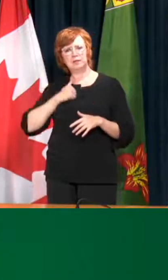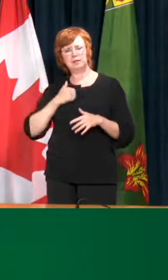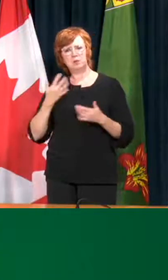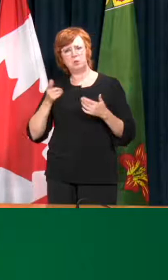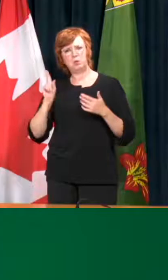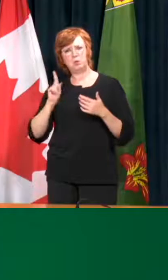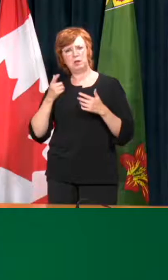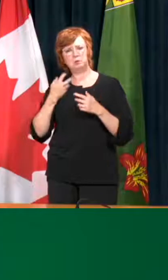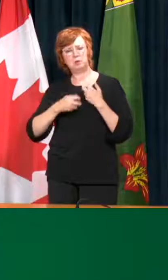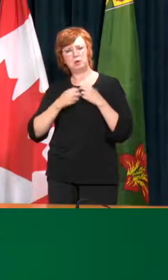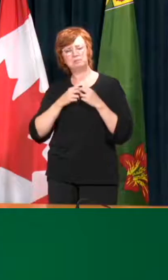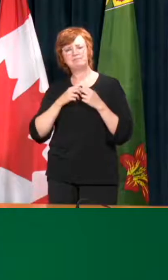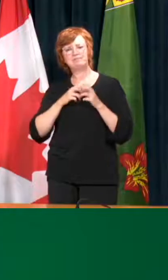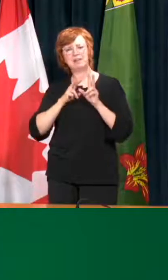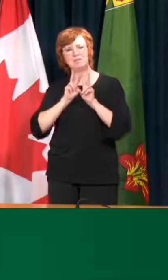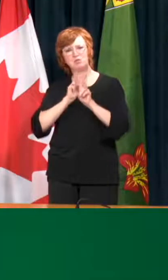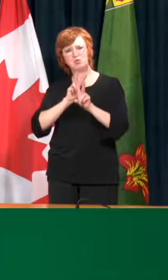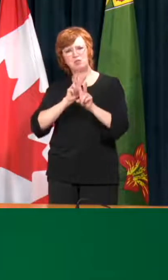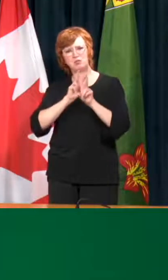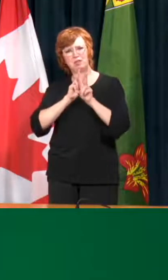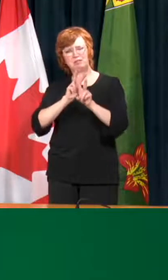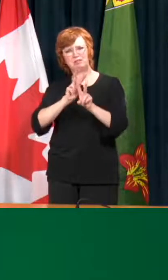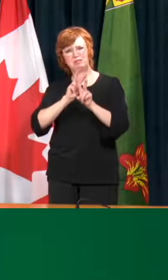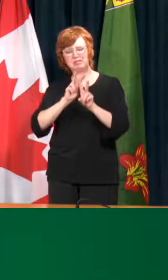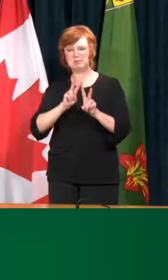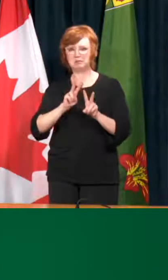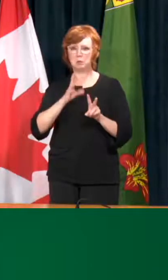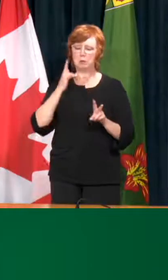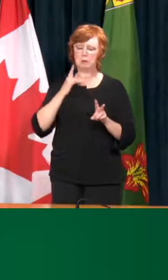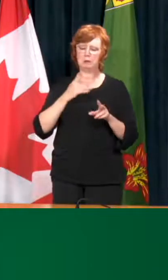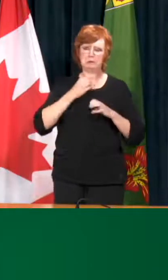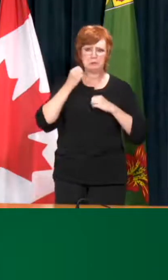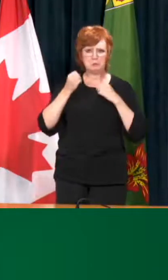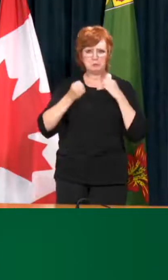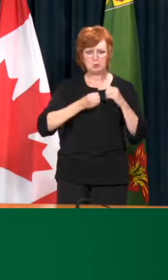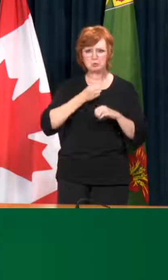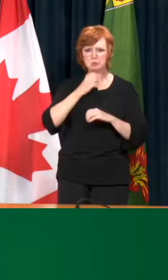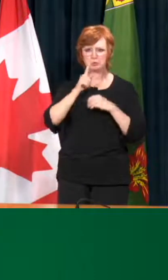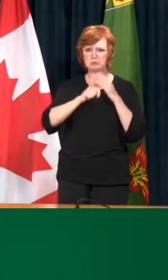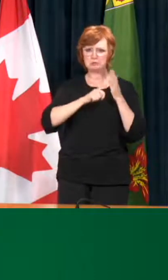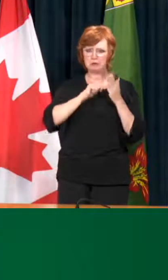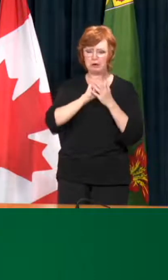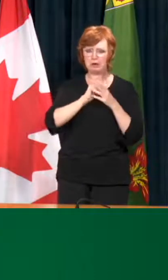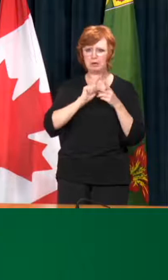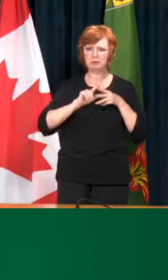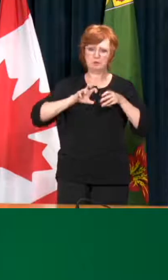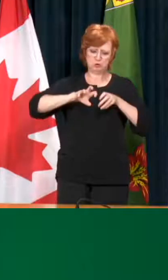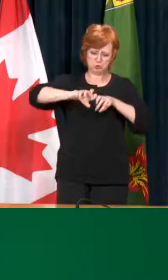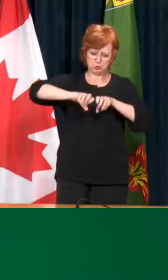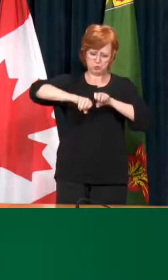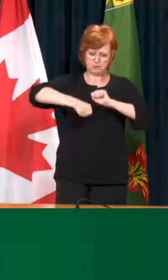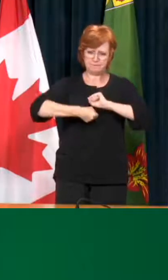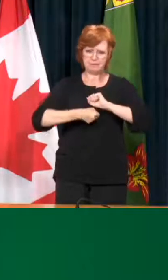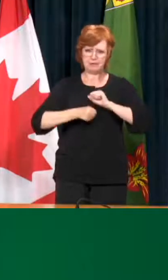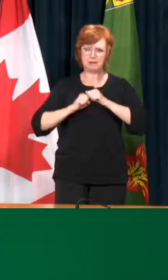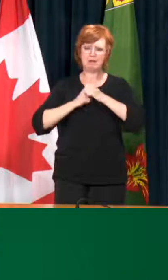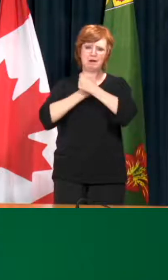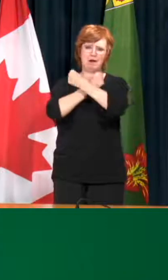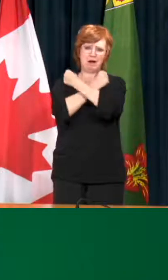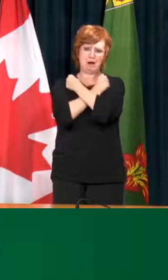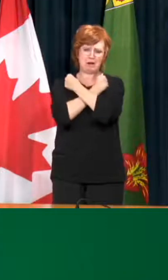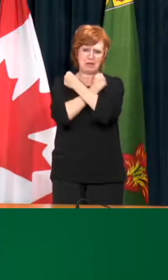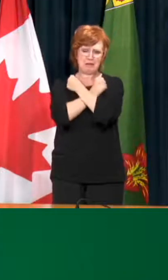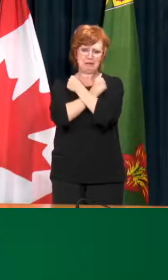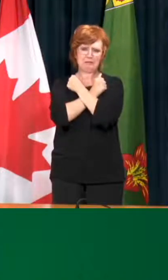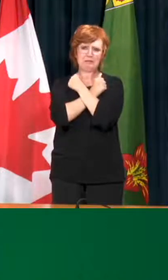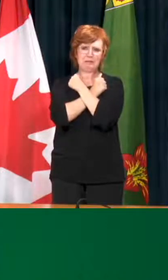emotional event. People are grieving. People may be compelled to hug, get closer to people who may not be in your virtual household. It's a difficult